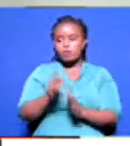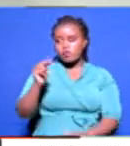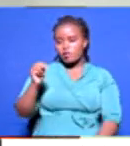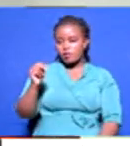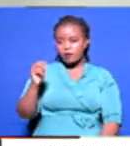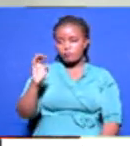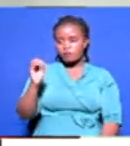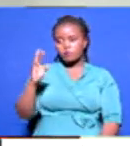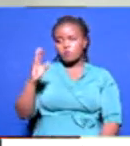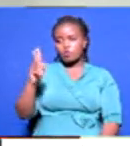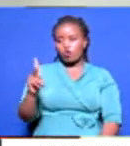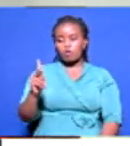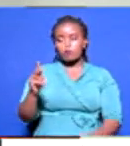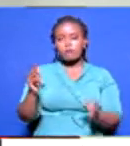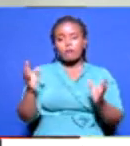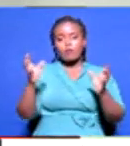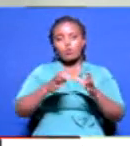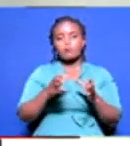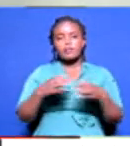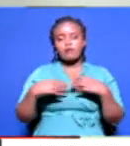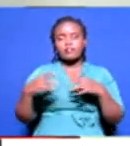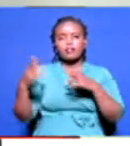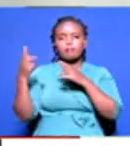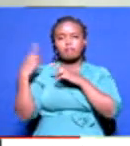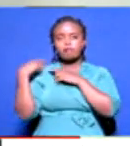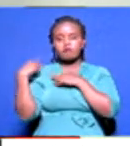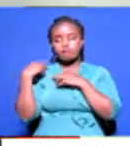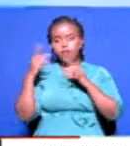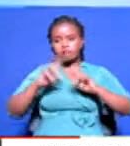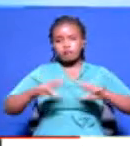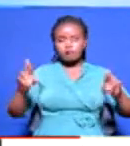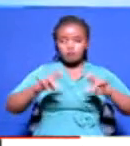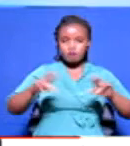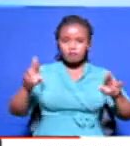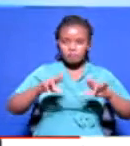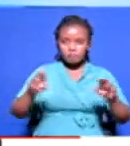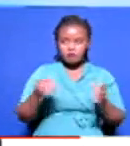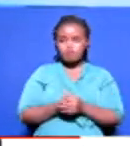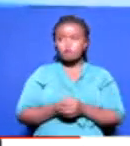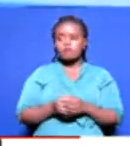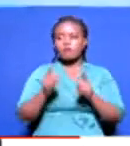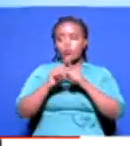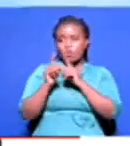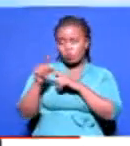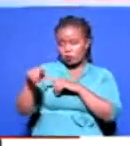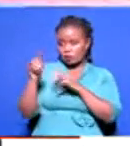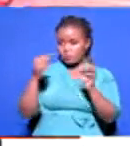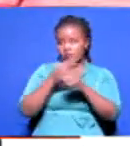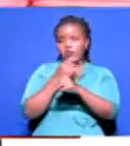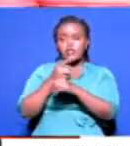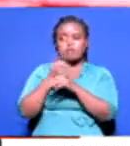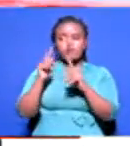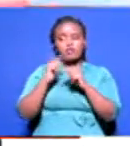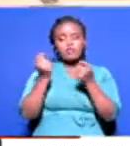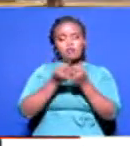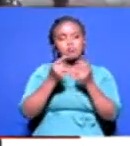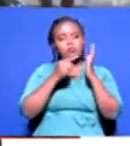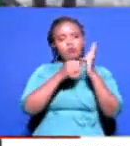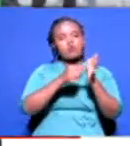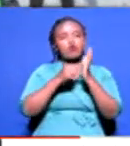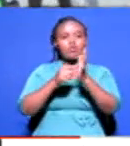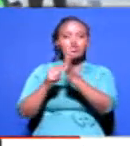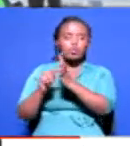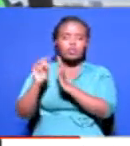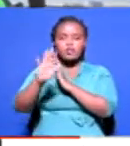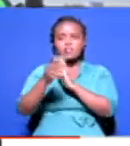its preparations. The day was celebrated as different martial arts teams showcased their talent, with gymnastics being